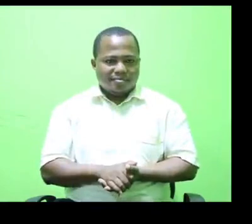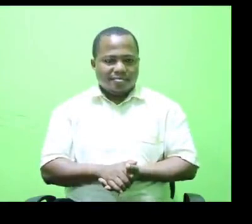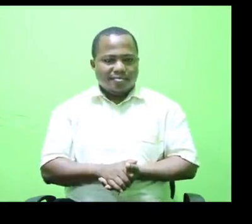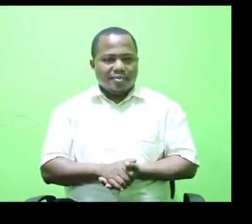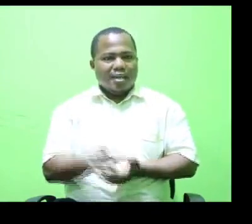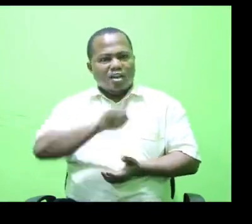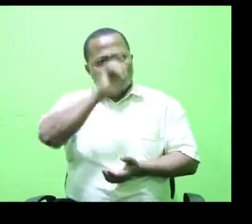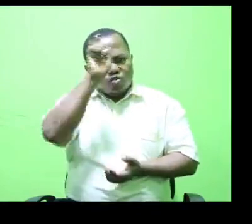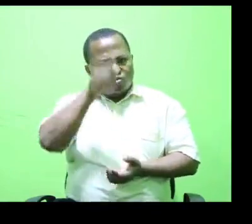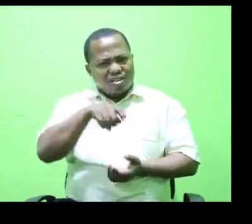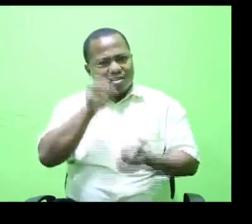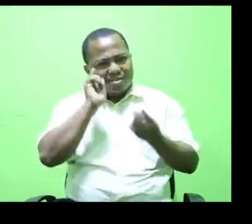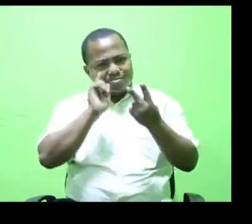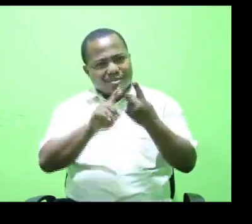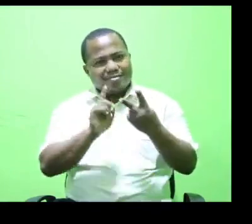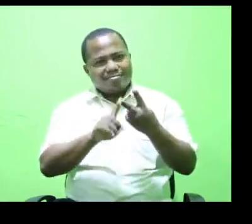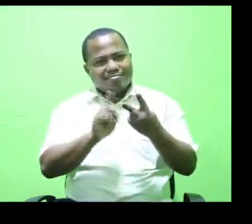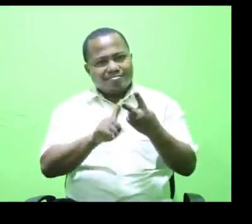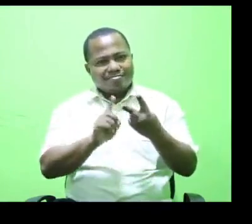The second question